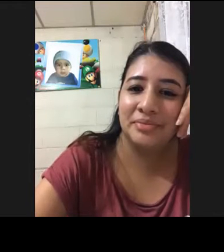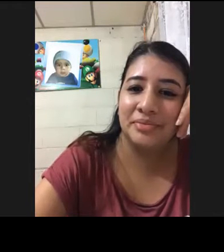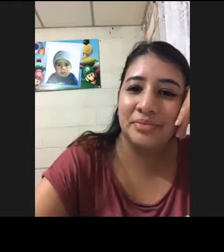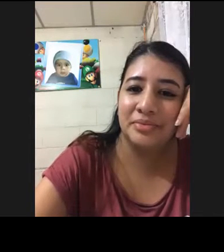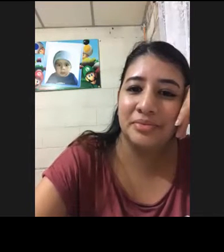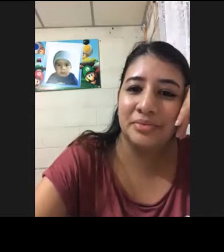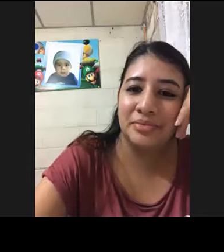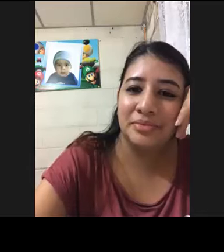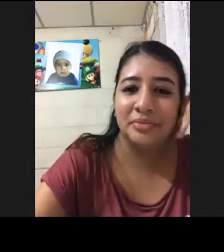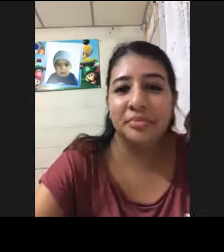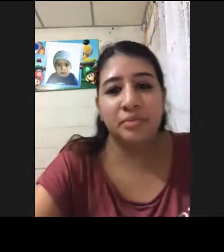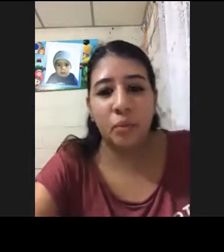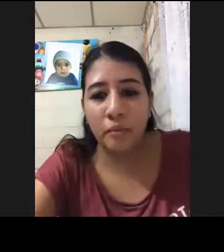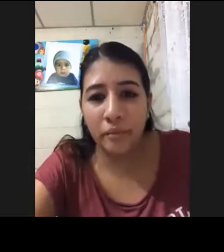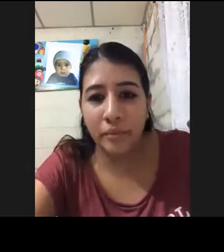I went downtown.